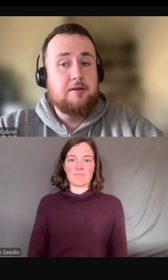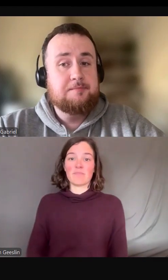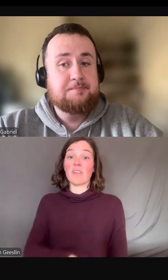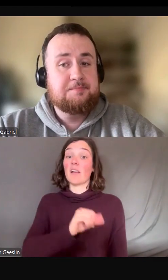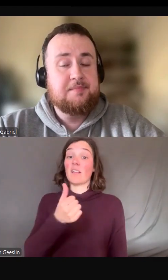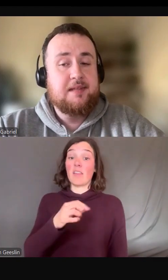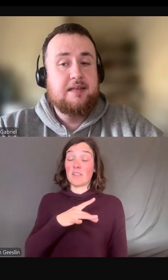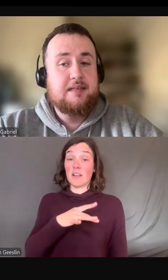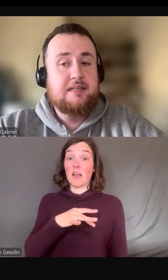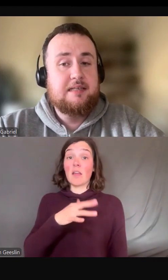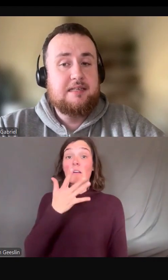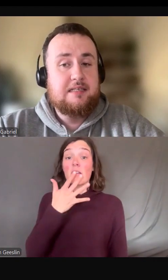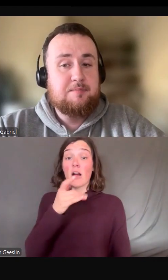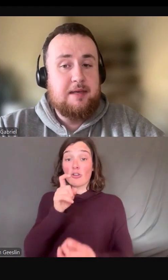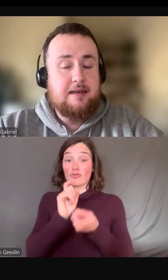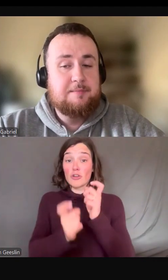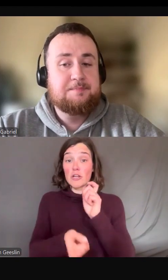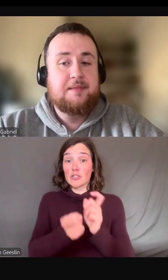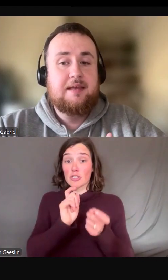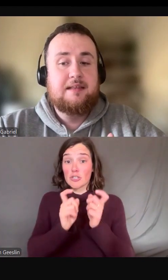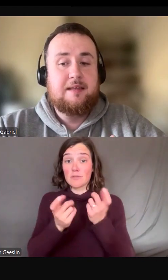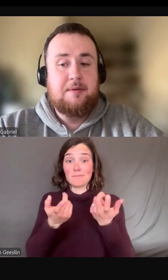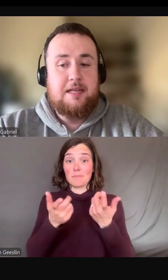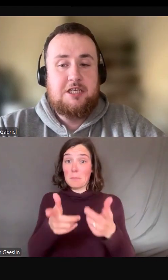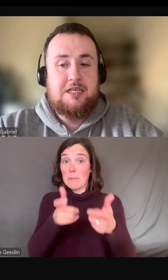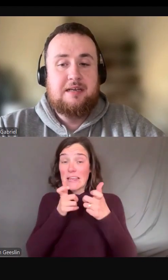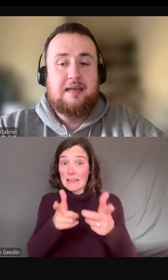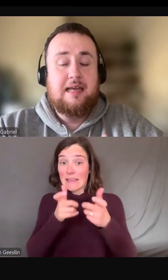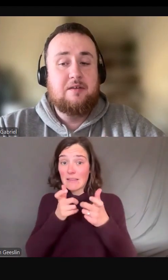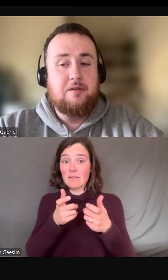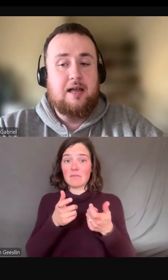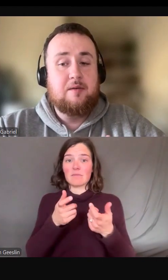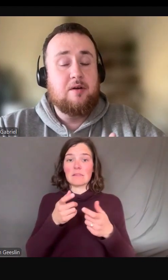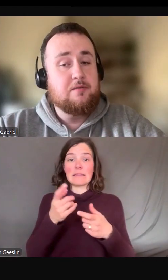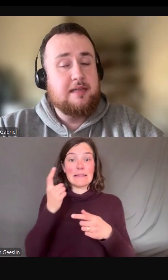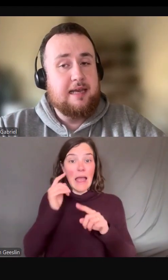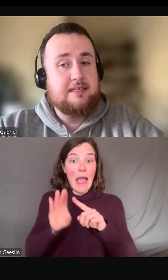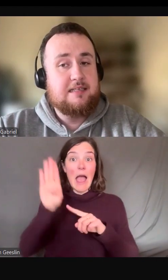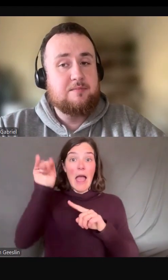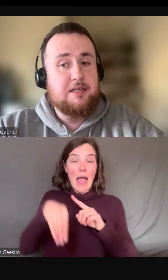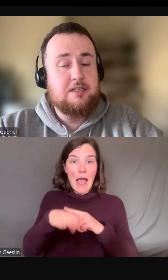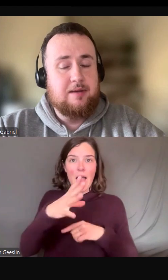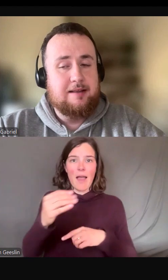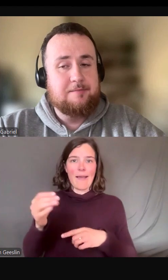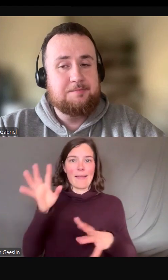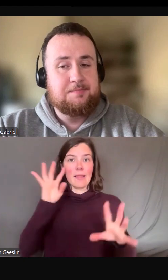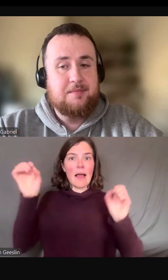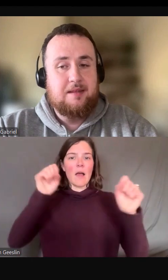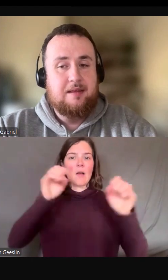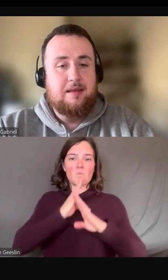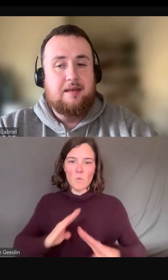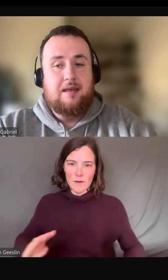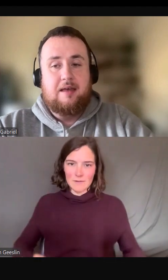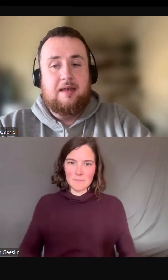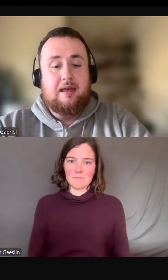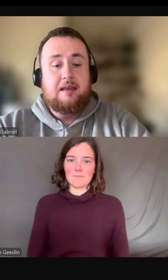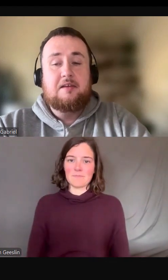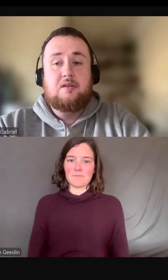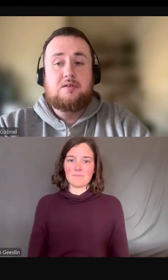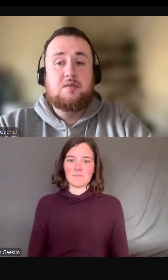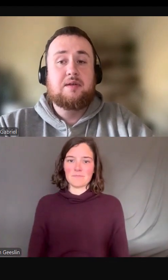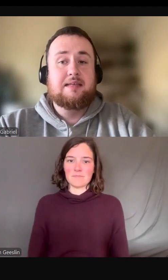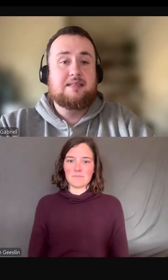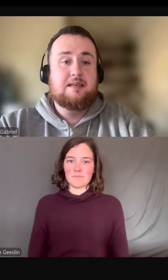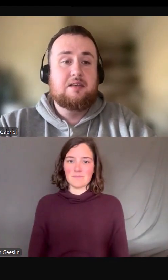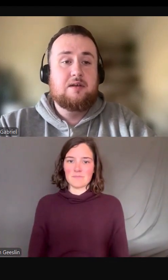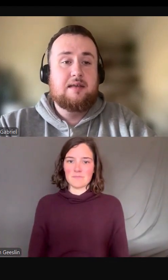color, the speed, the pitch, and the volume of the text-to-speech as well. And you could also